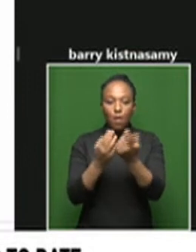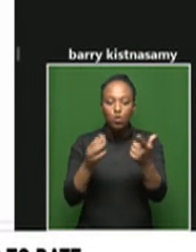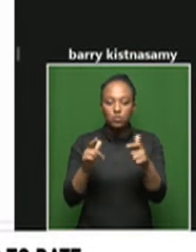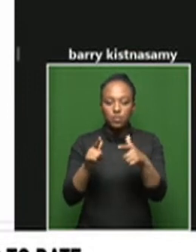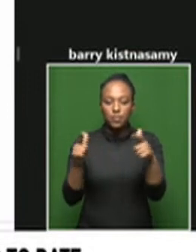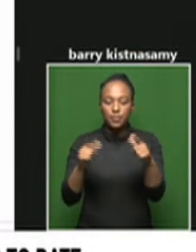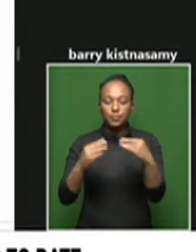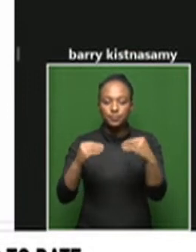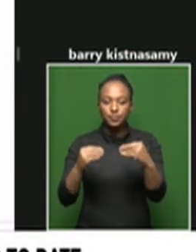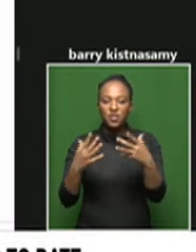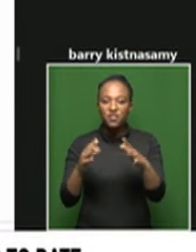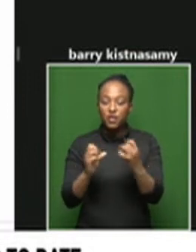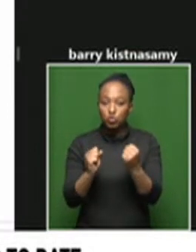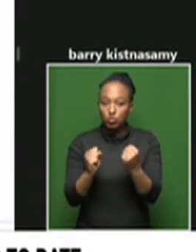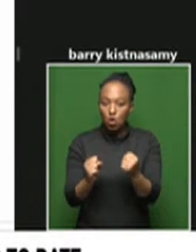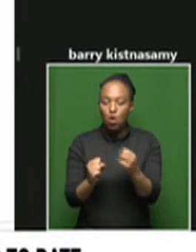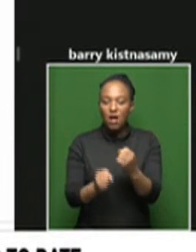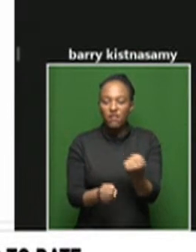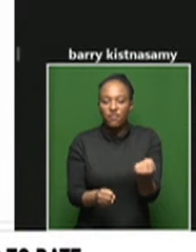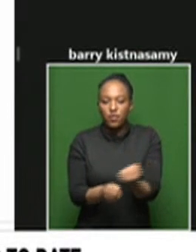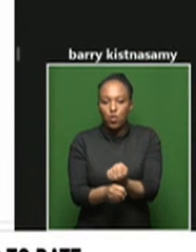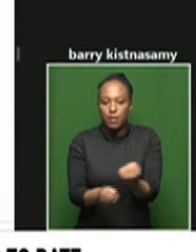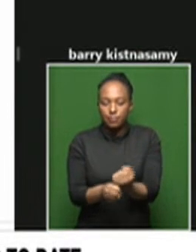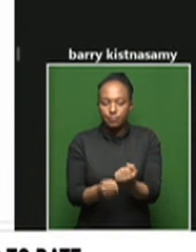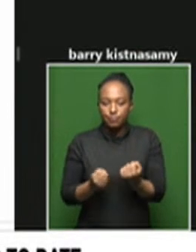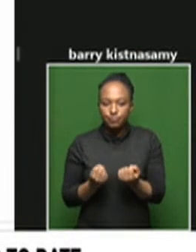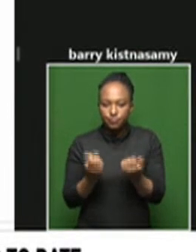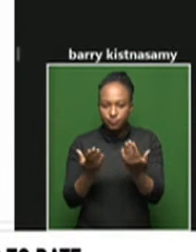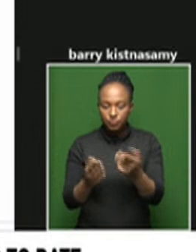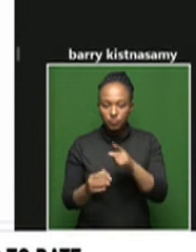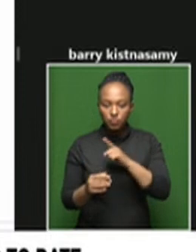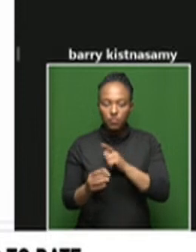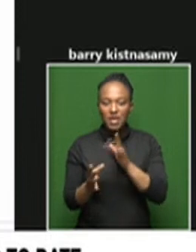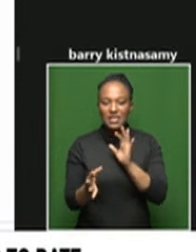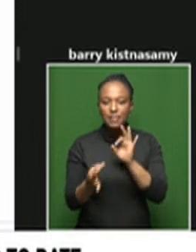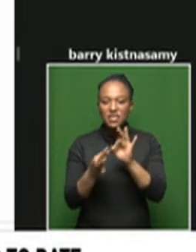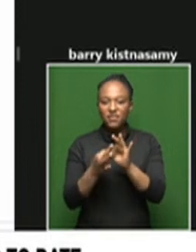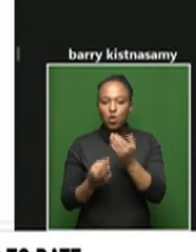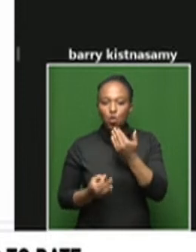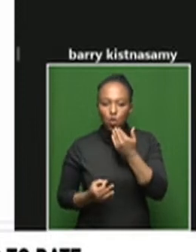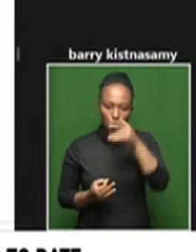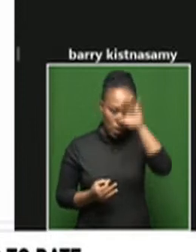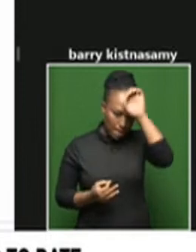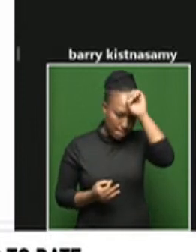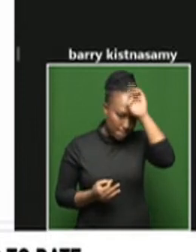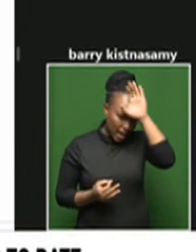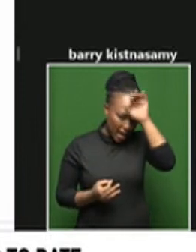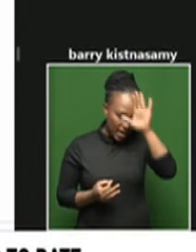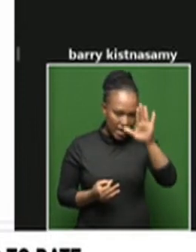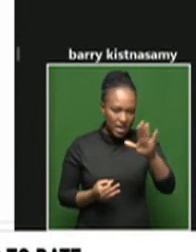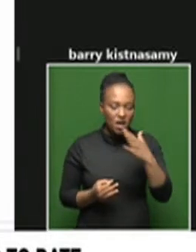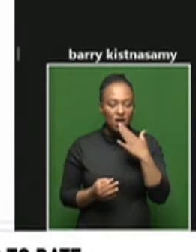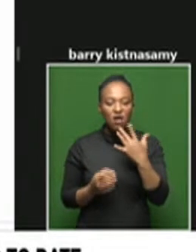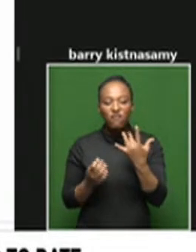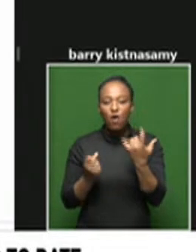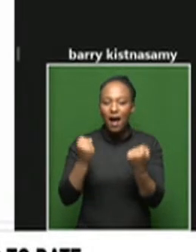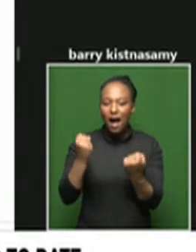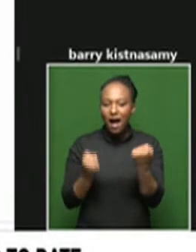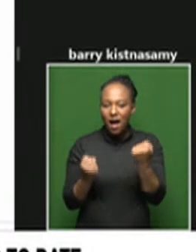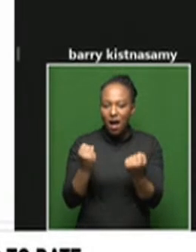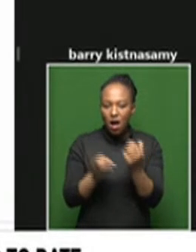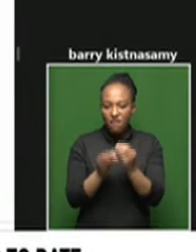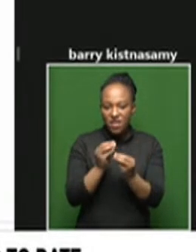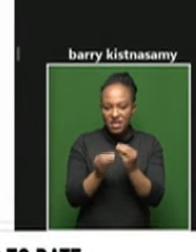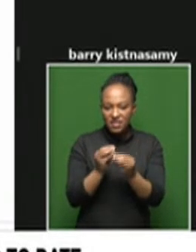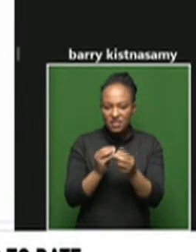sectors have got strong occupational services, particularly mining, large parts of the auto and manufacturing sectors.